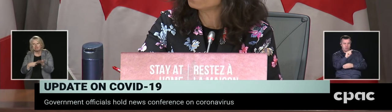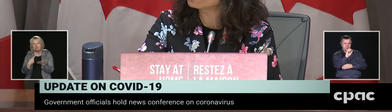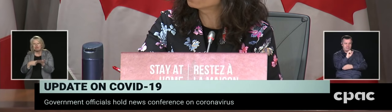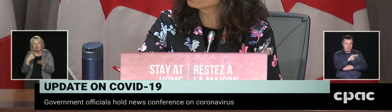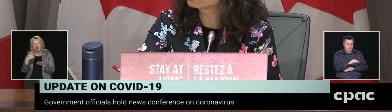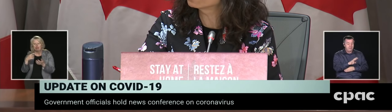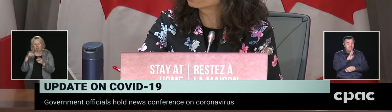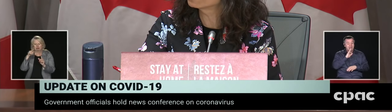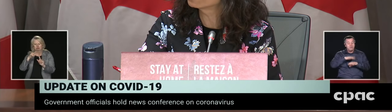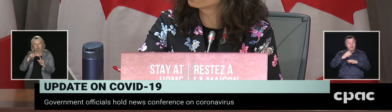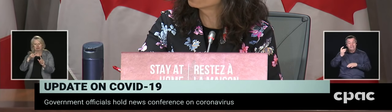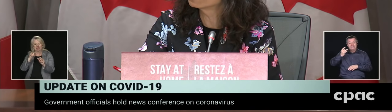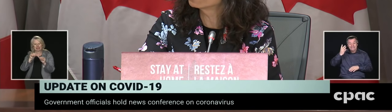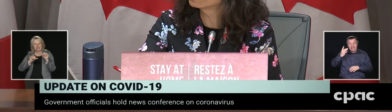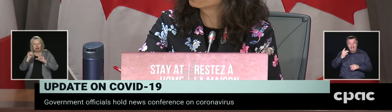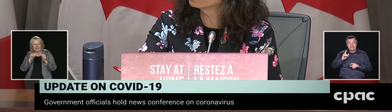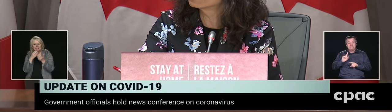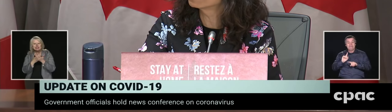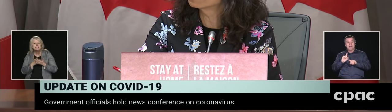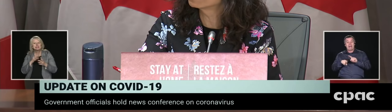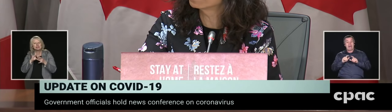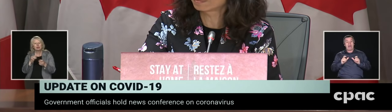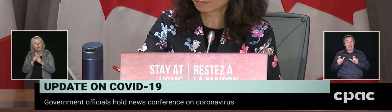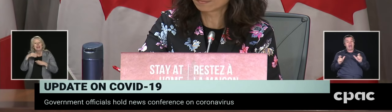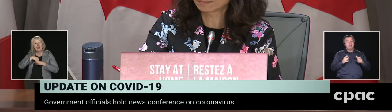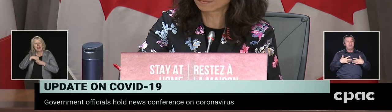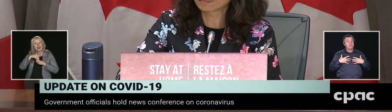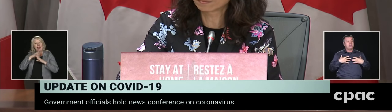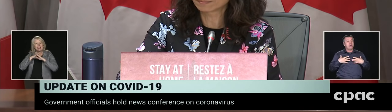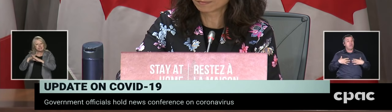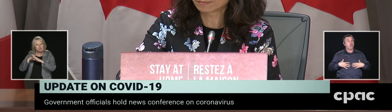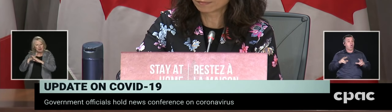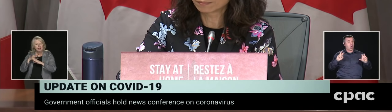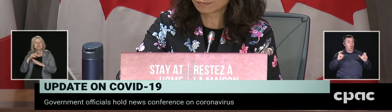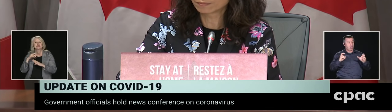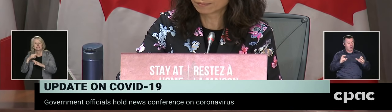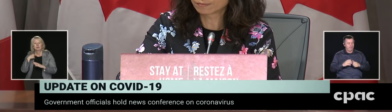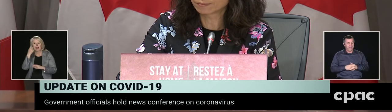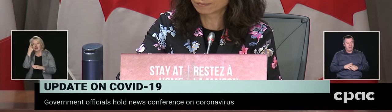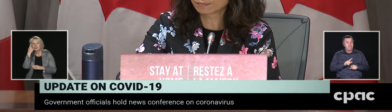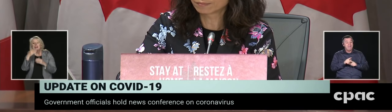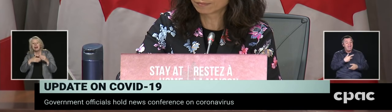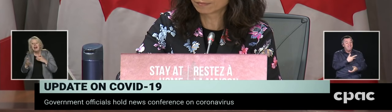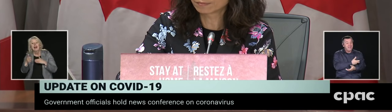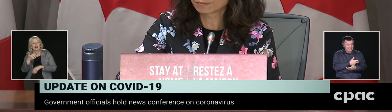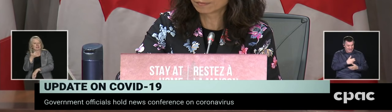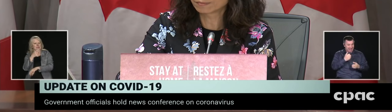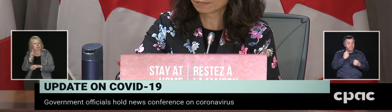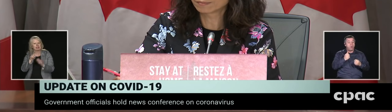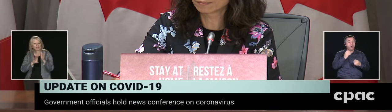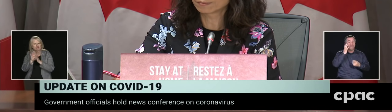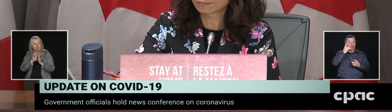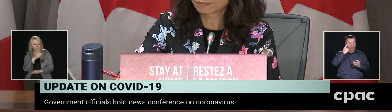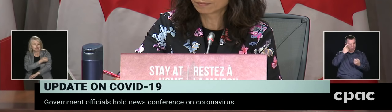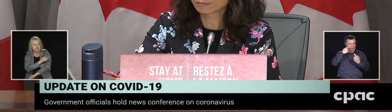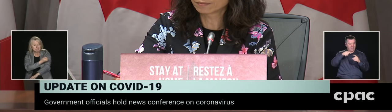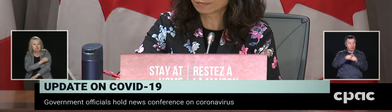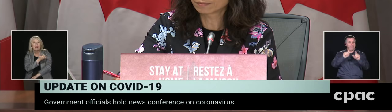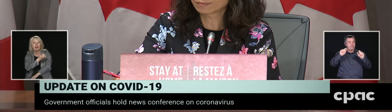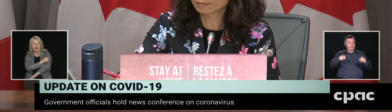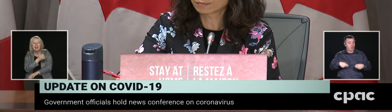we also know that a vaccine is what will help us return to the new normal, as the Prime Minister has said. How confident are you that